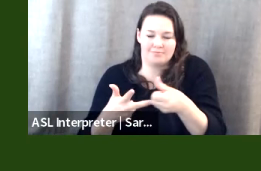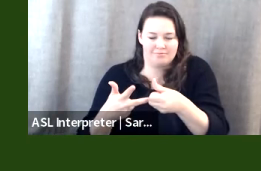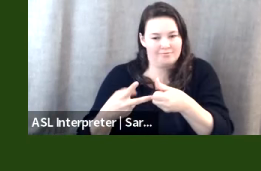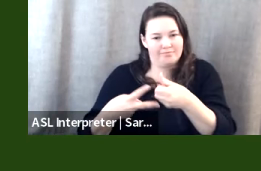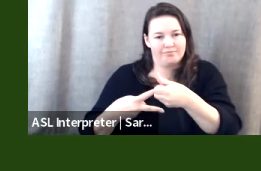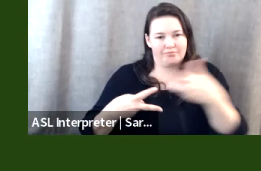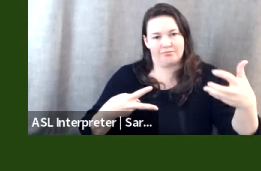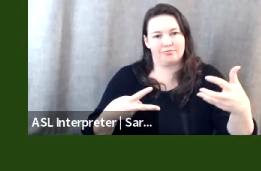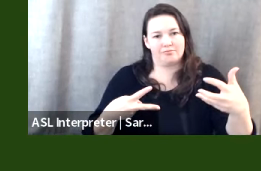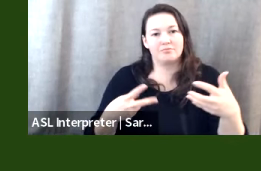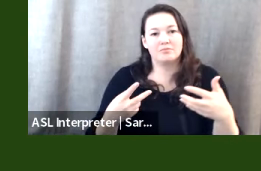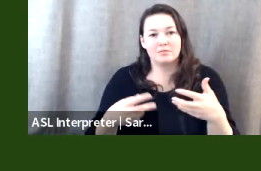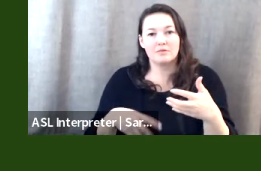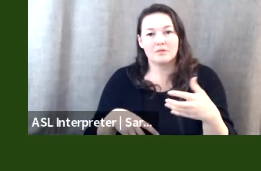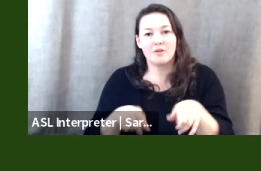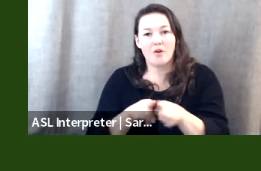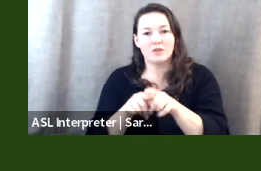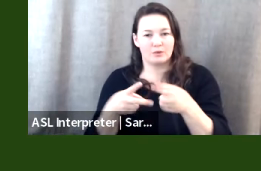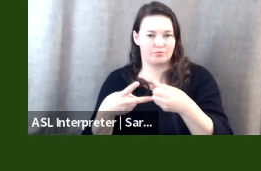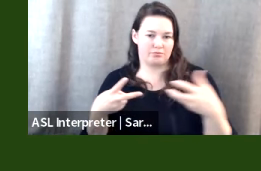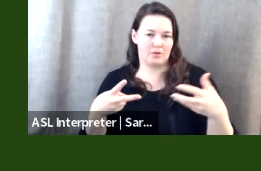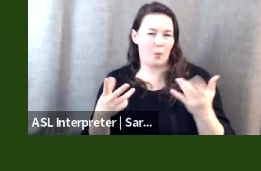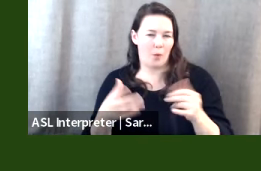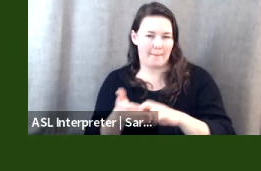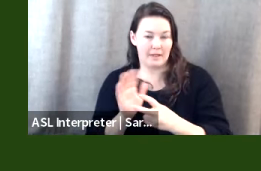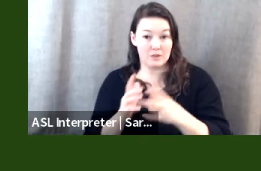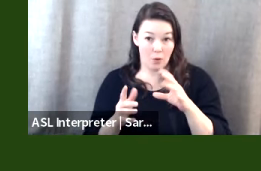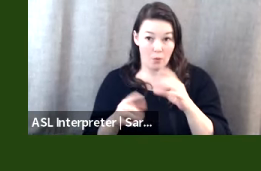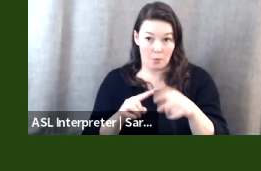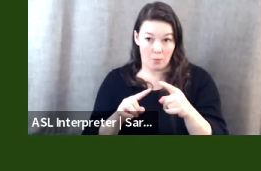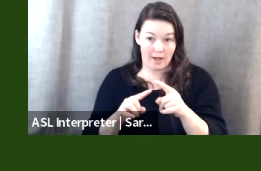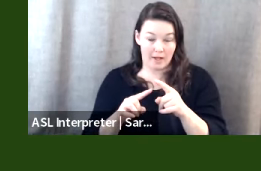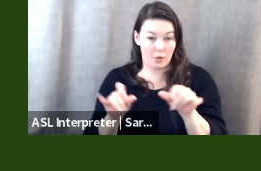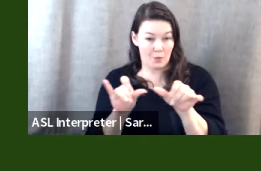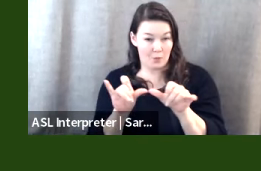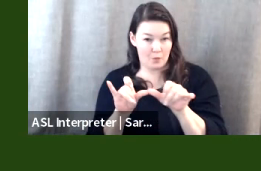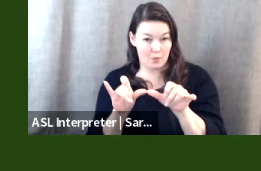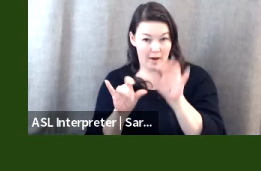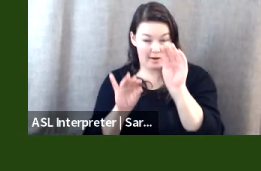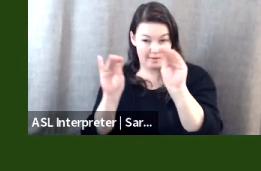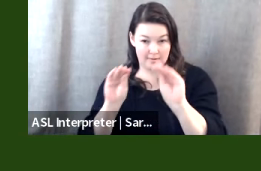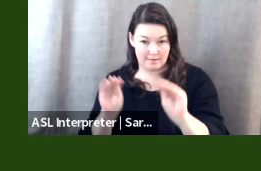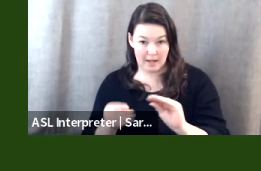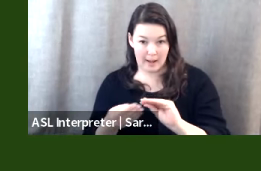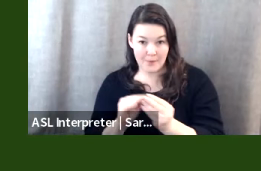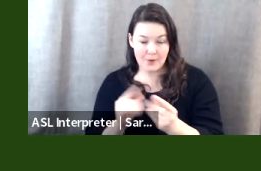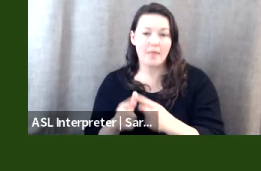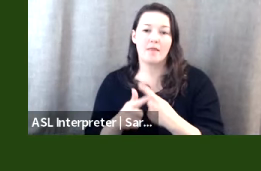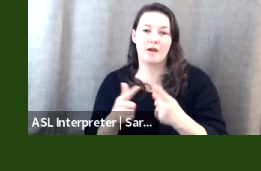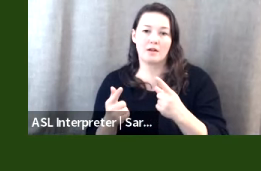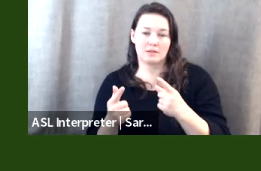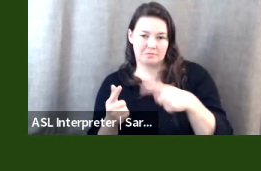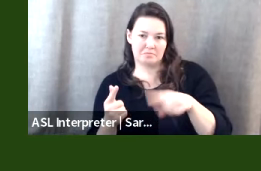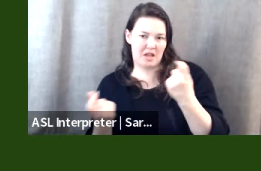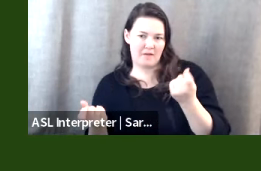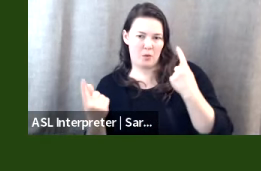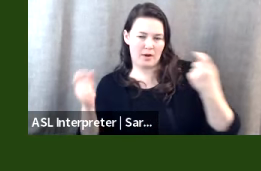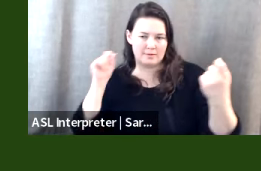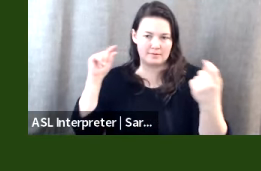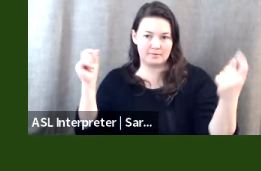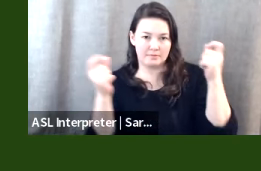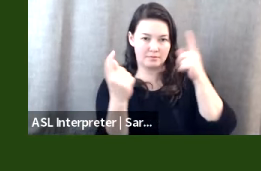So when they rank it, they understand what they're ranking. Agregar cualquier idea principal de alta prioridad que no esté en la lista